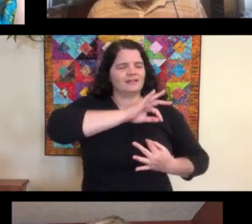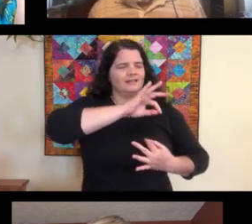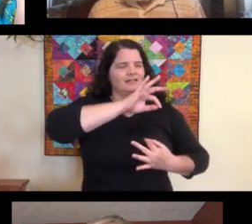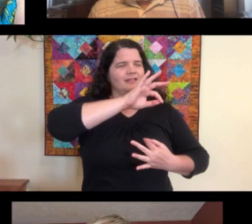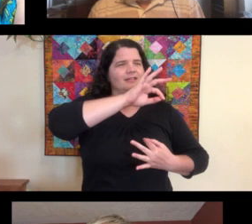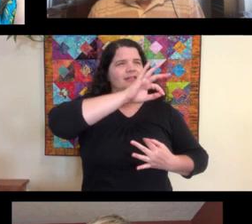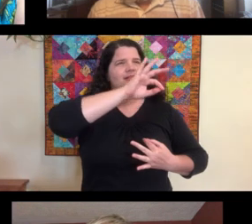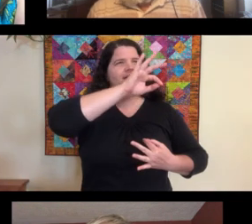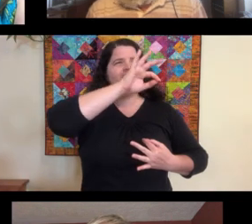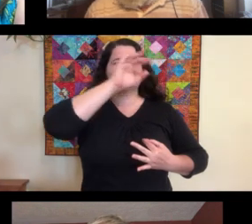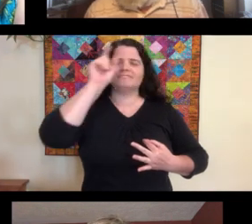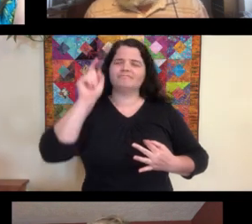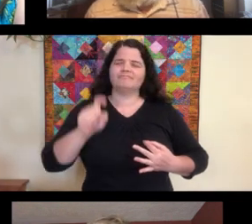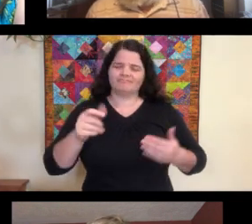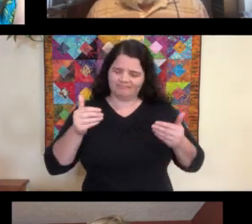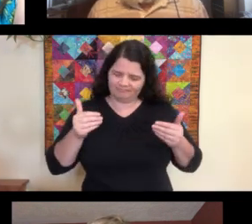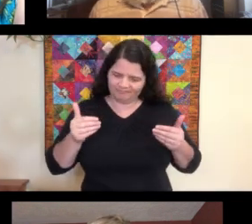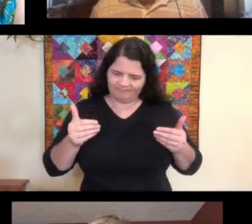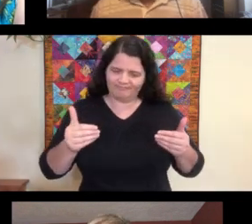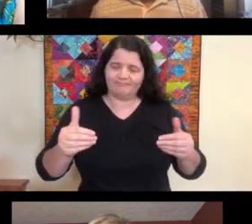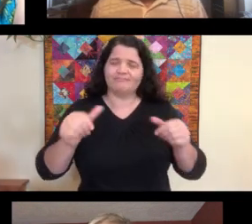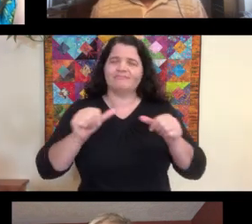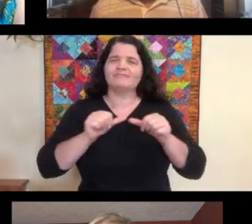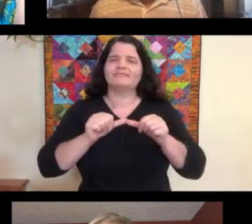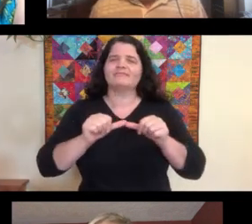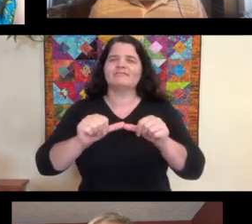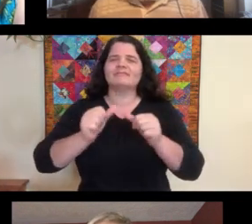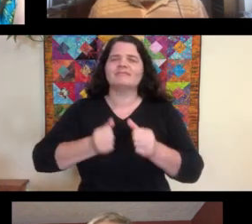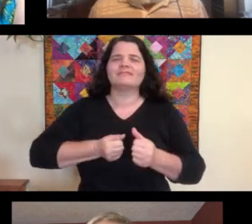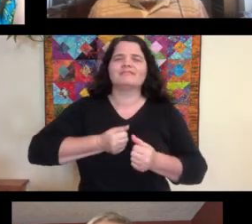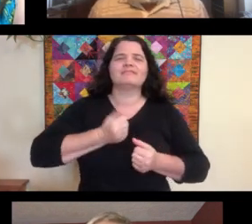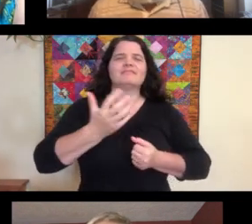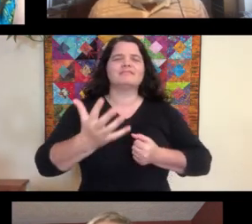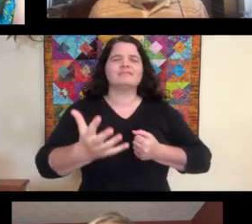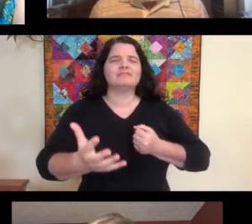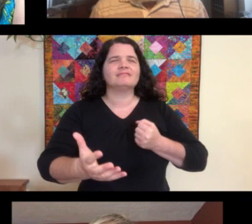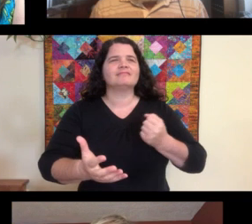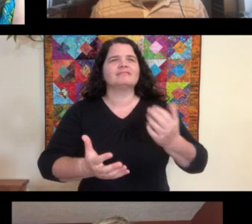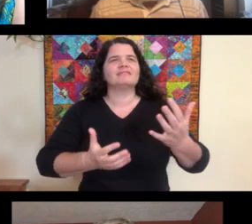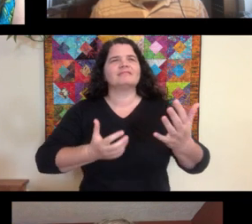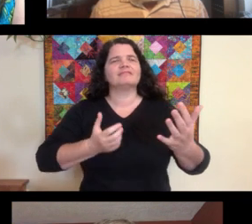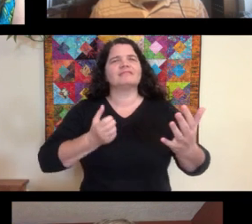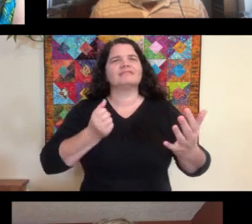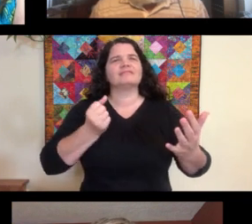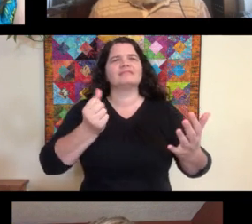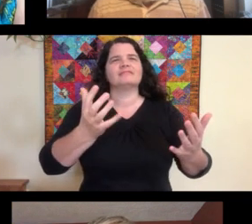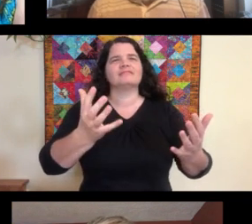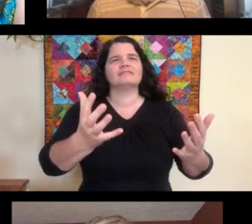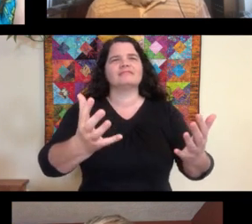my soul. How can I keep from